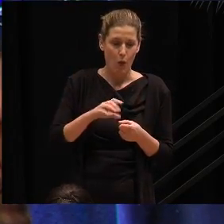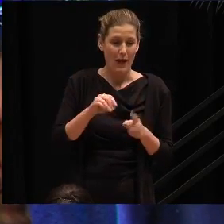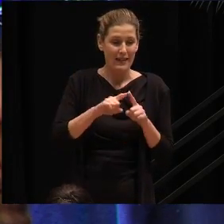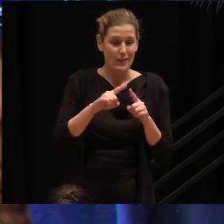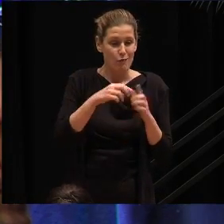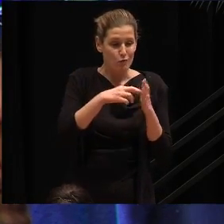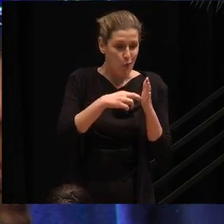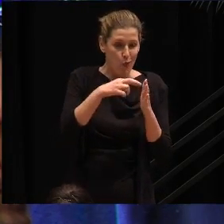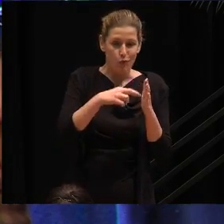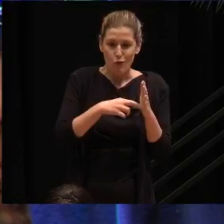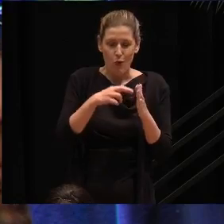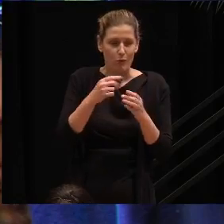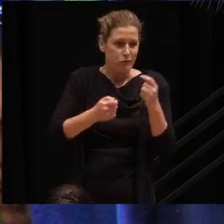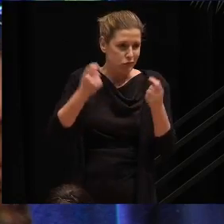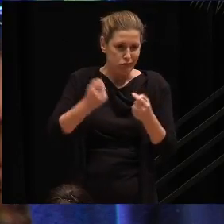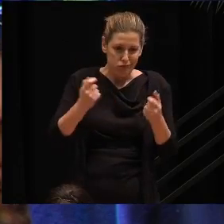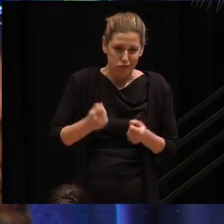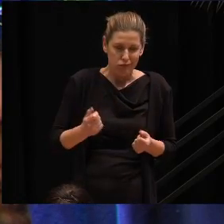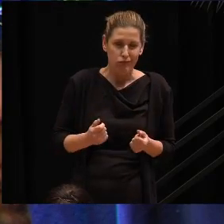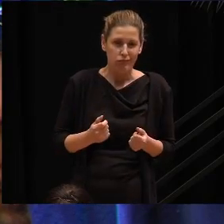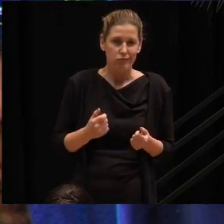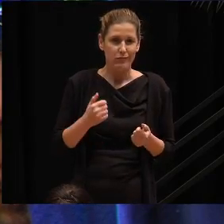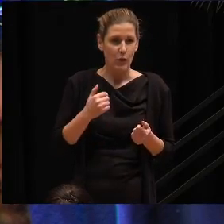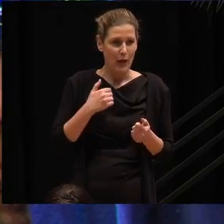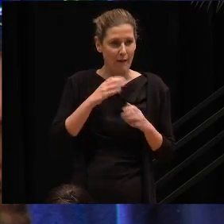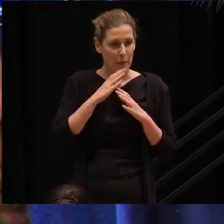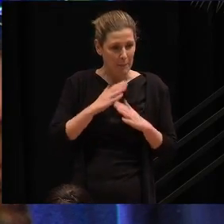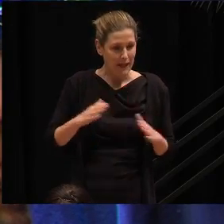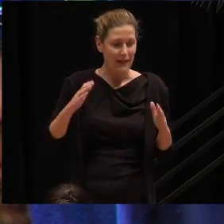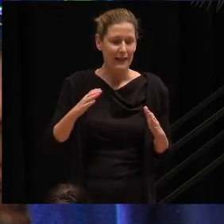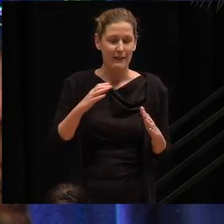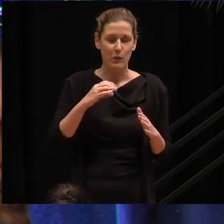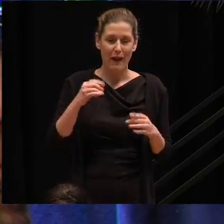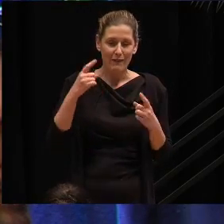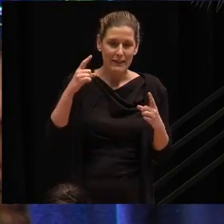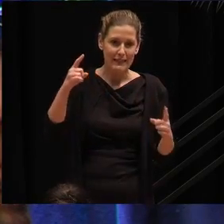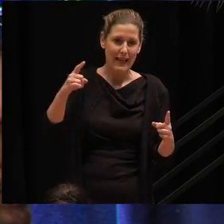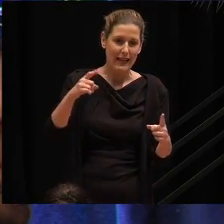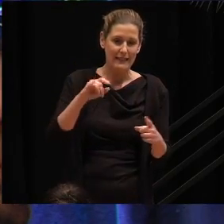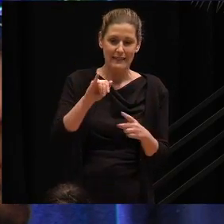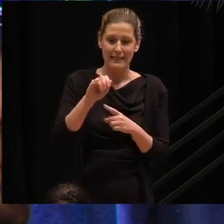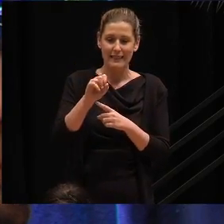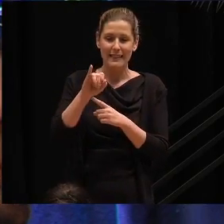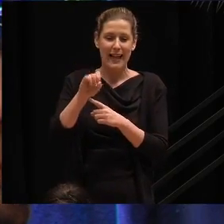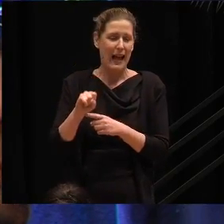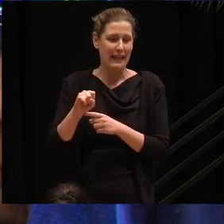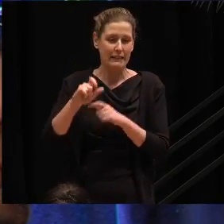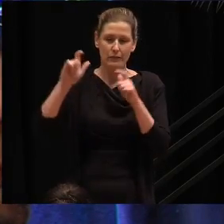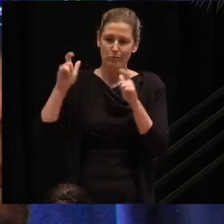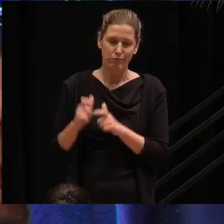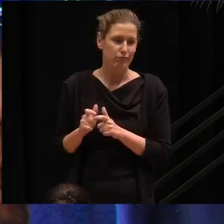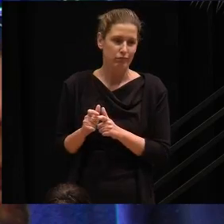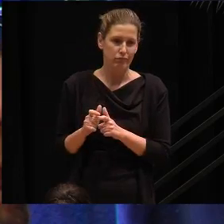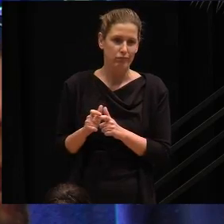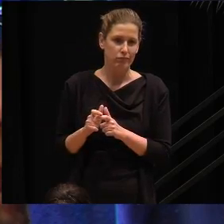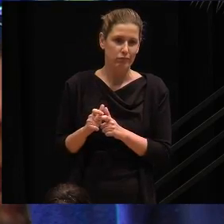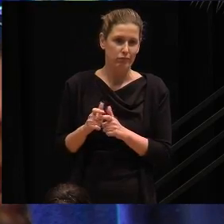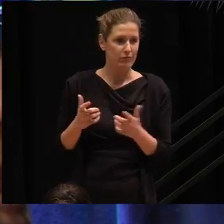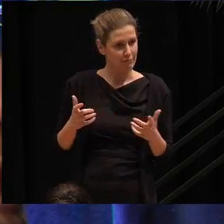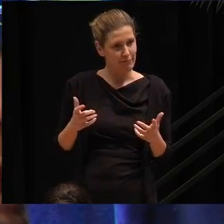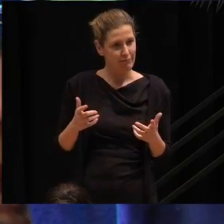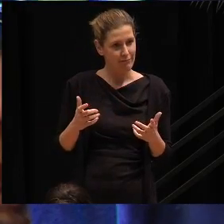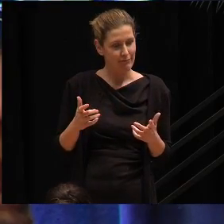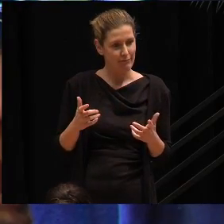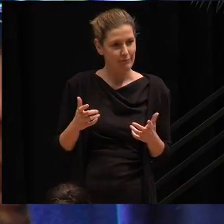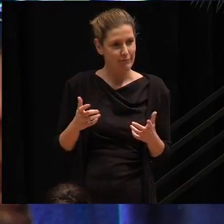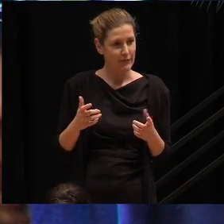decreasing, we have peace and prosperity, ISIS is in retreat. peace and You are not unhappy. I didn't